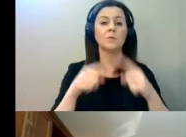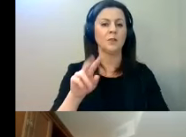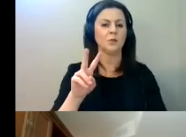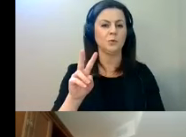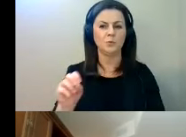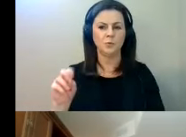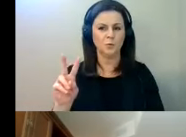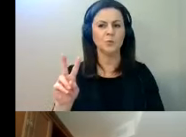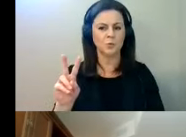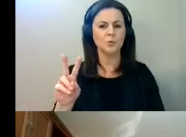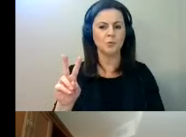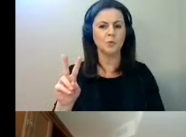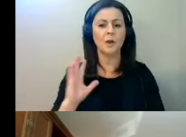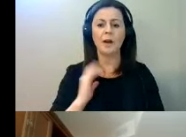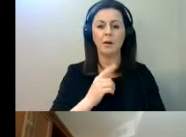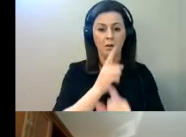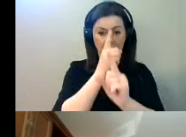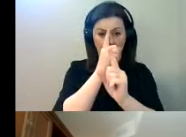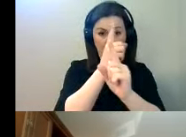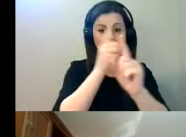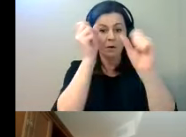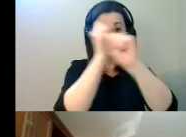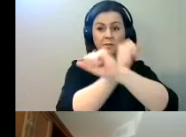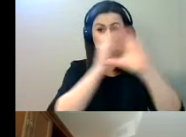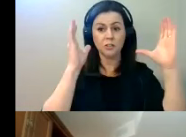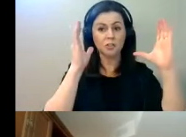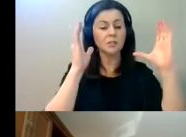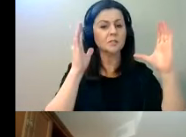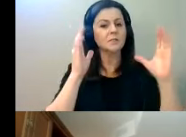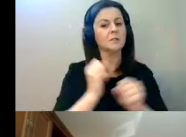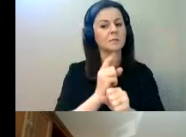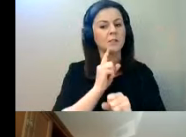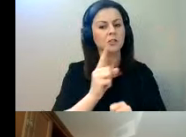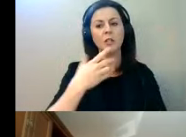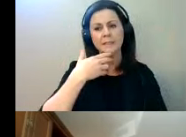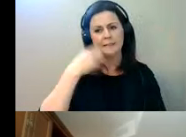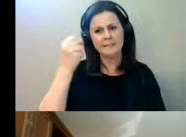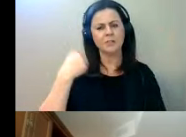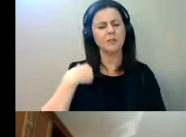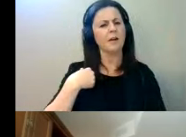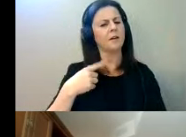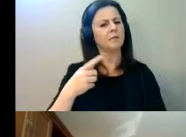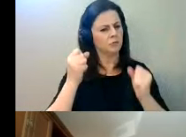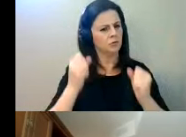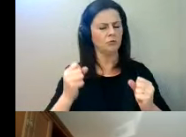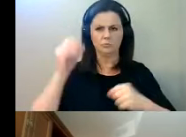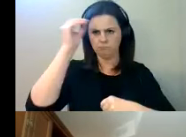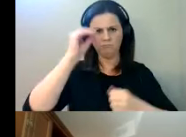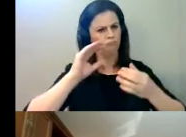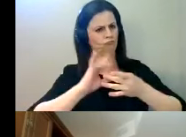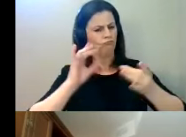make sure seniors have a strong voice, feel safe and respected, and are live free from abuse. And we do that